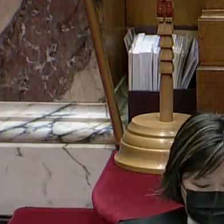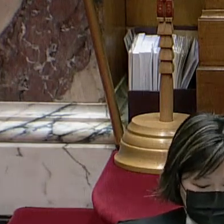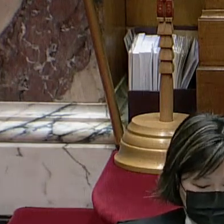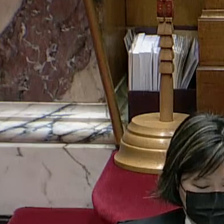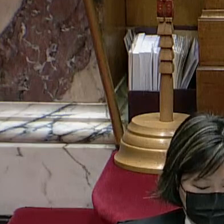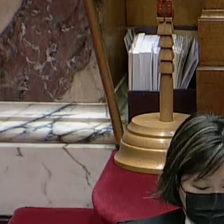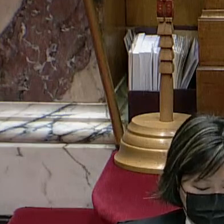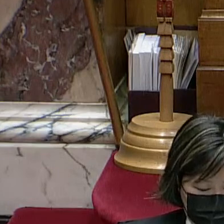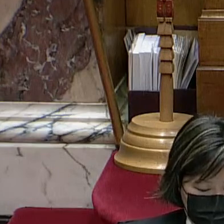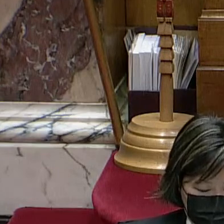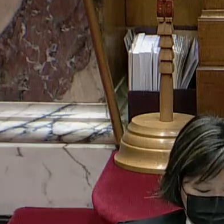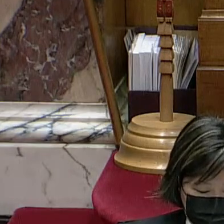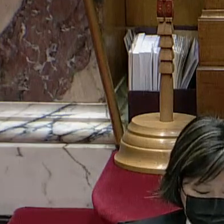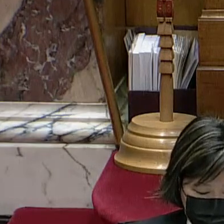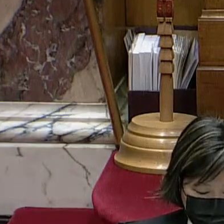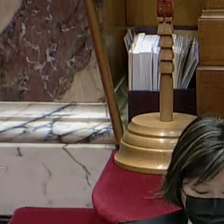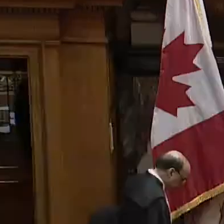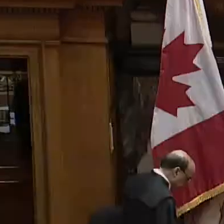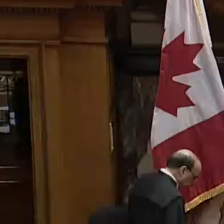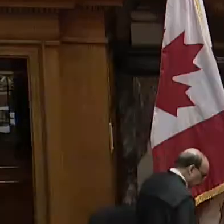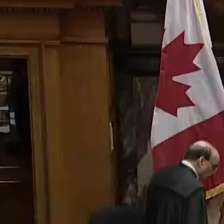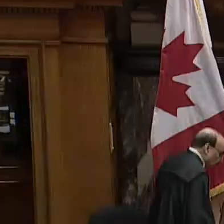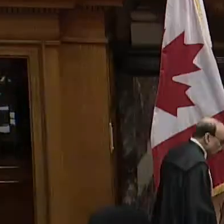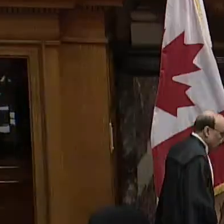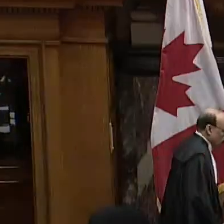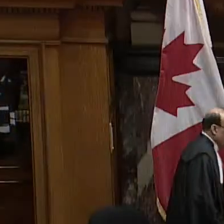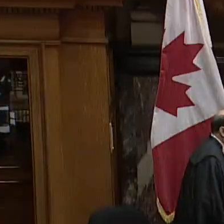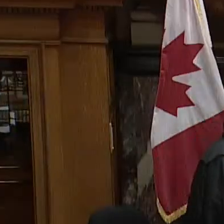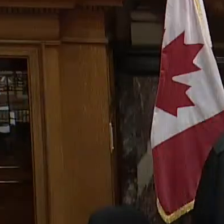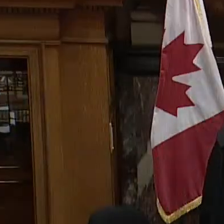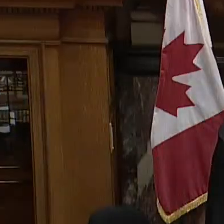committee is adjourned.